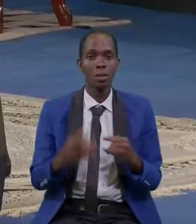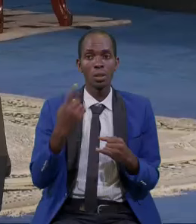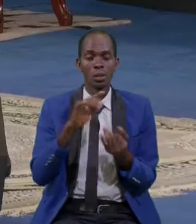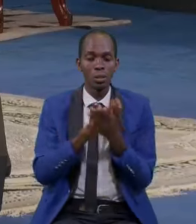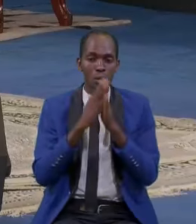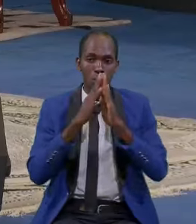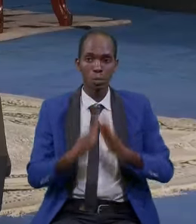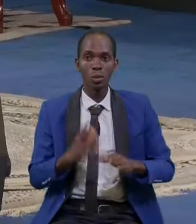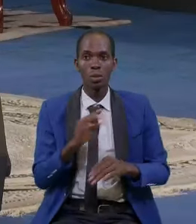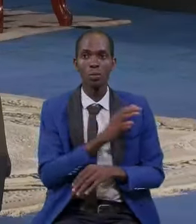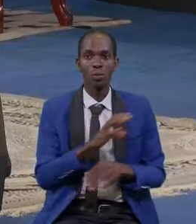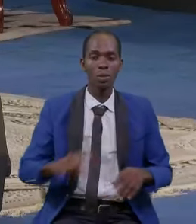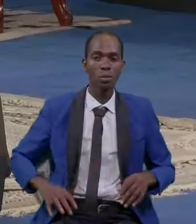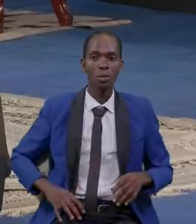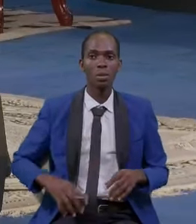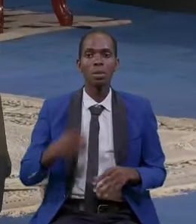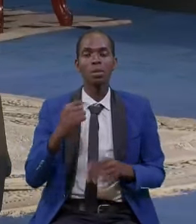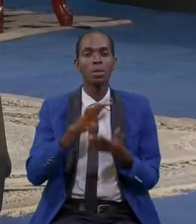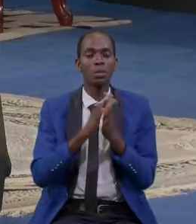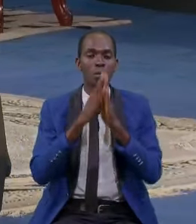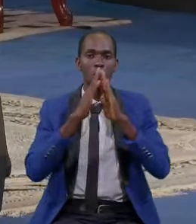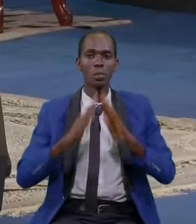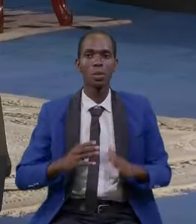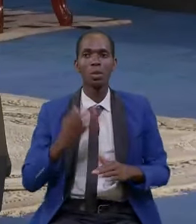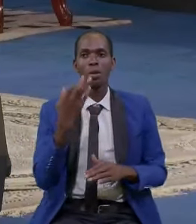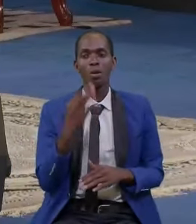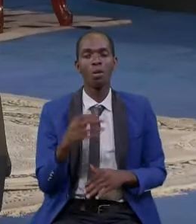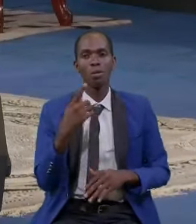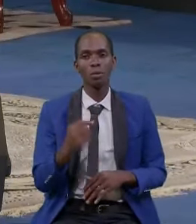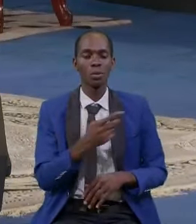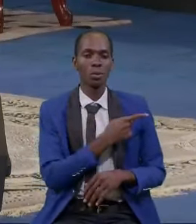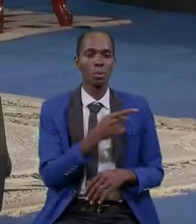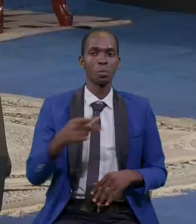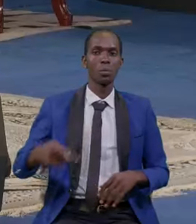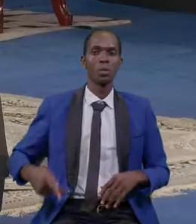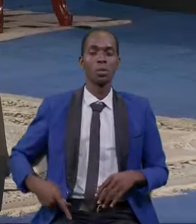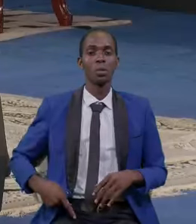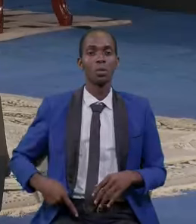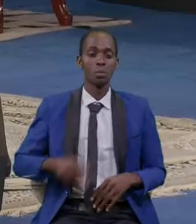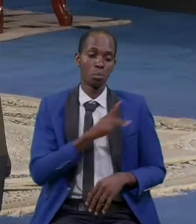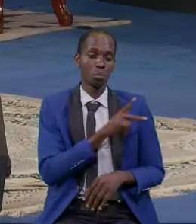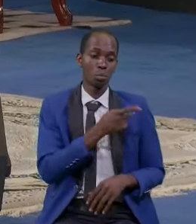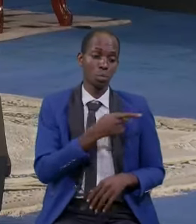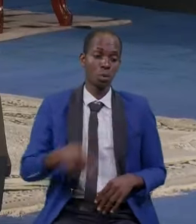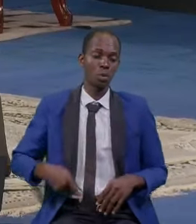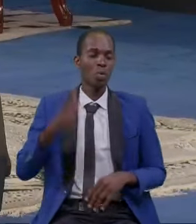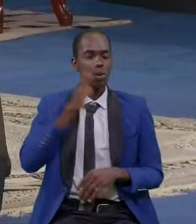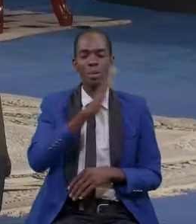Christ, the peace of the prince, will never stop in your life.